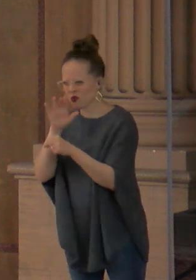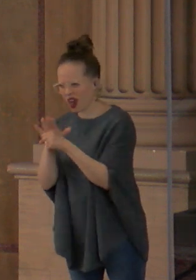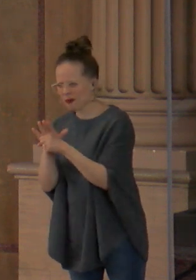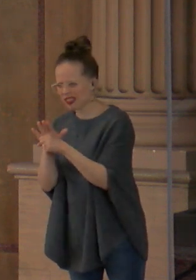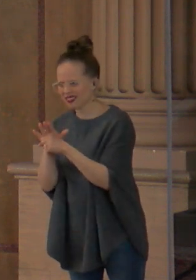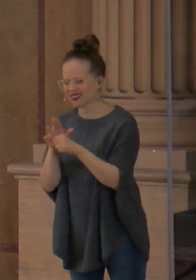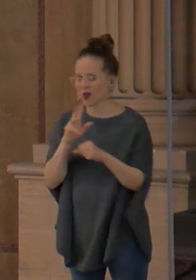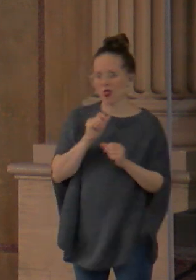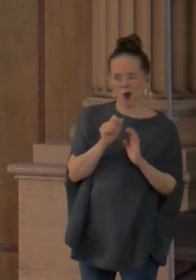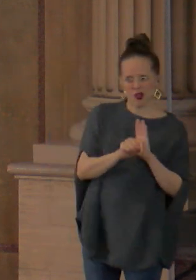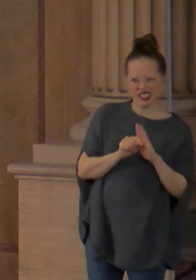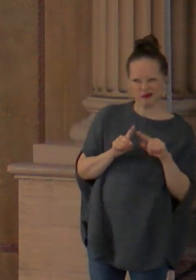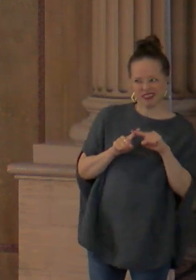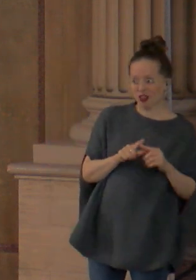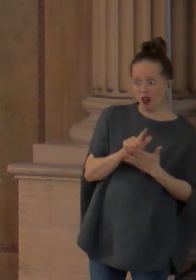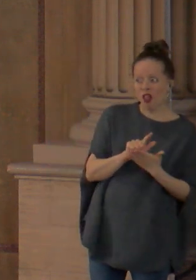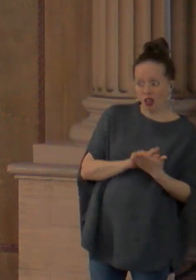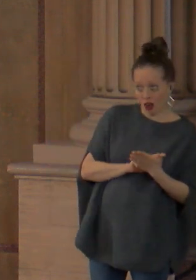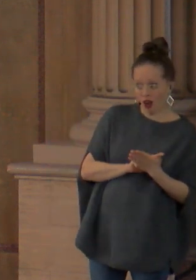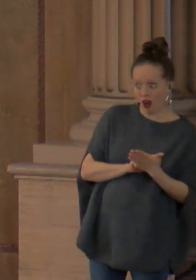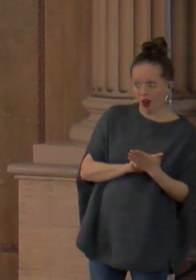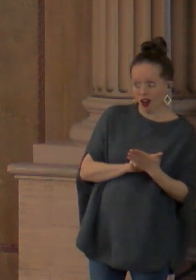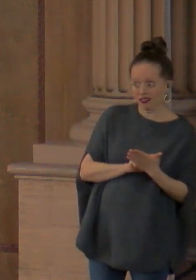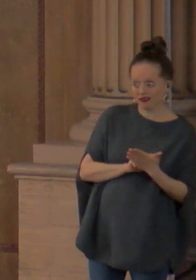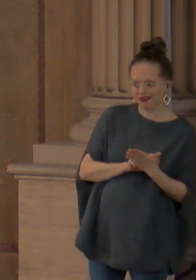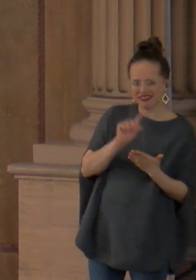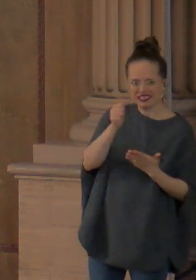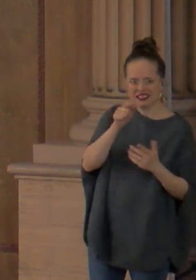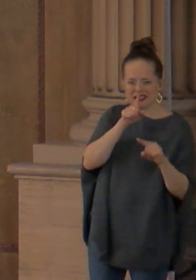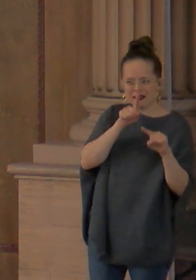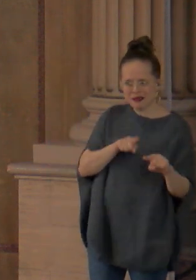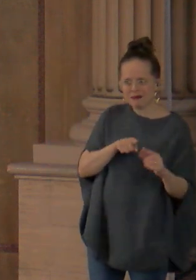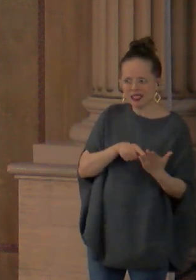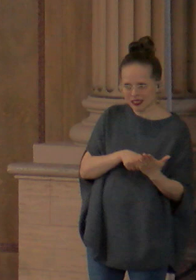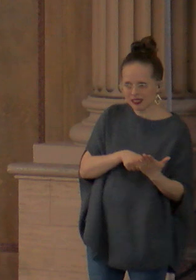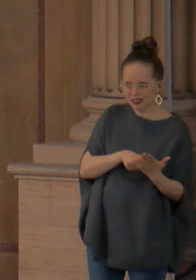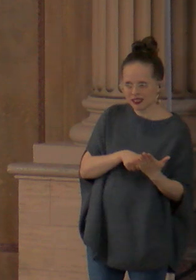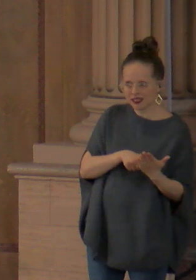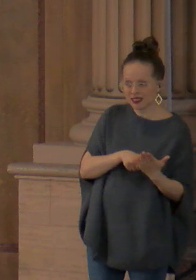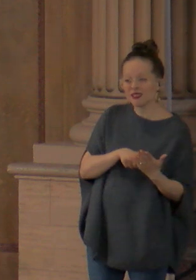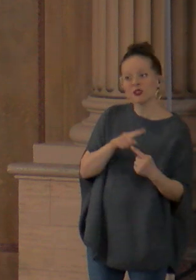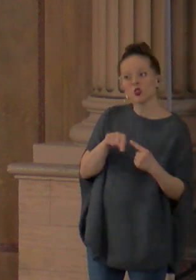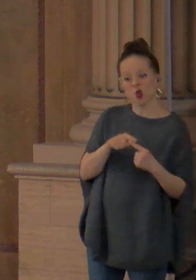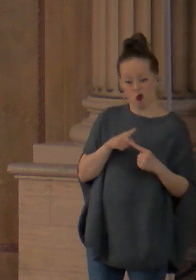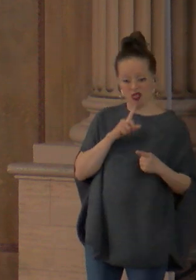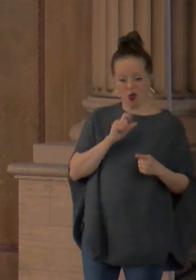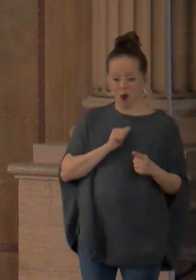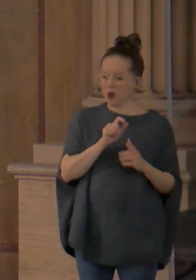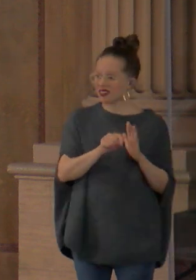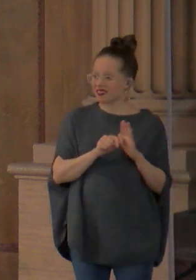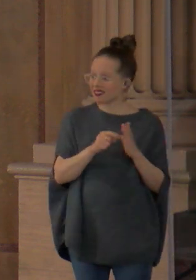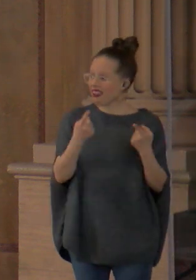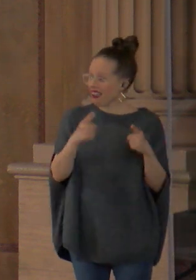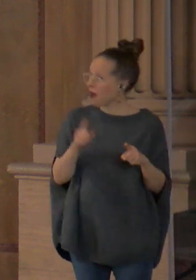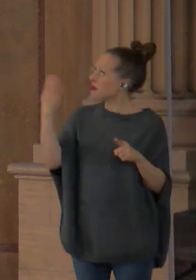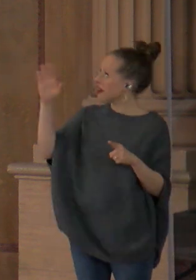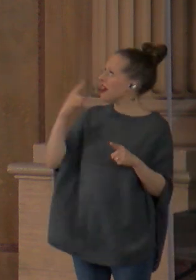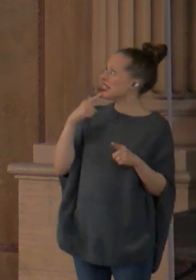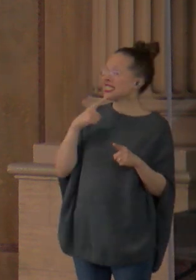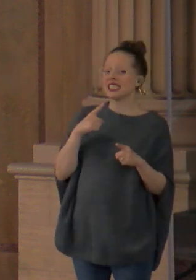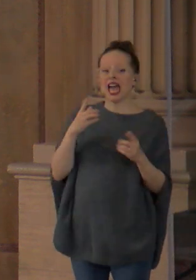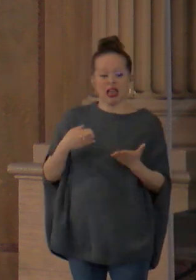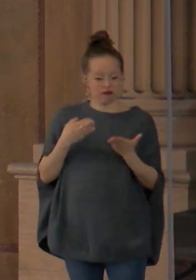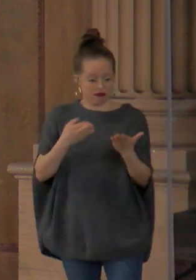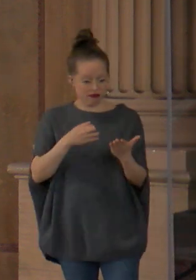And in the Old Covenant, under the law, God laid the responsibility on people, and he said, do all this. Under the New Covenant,